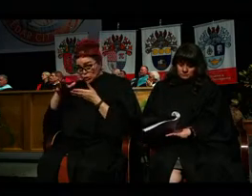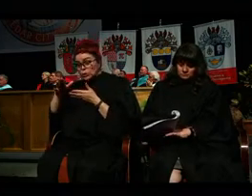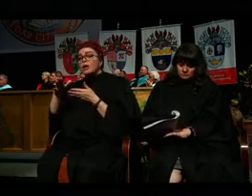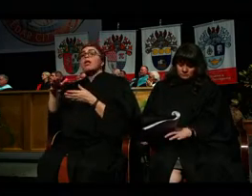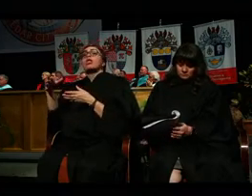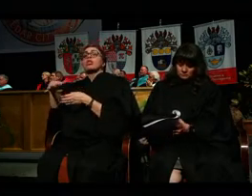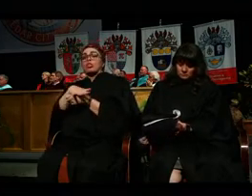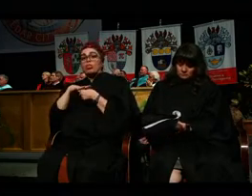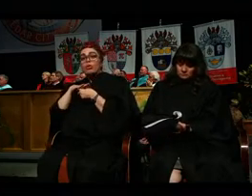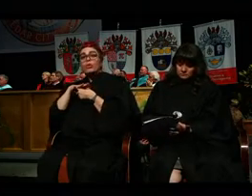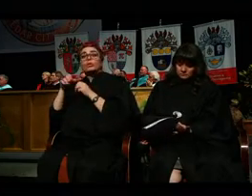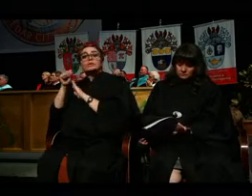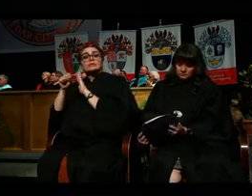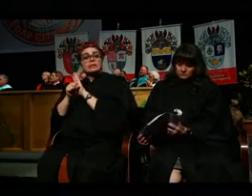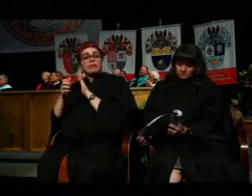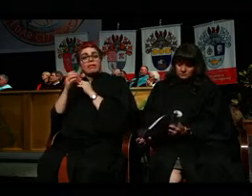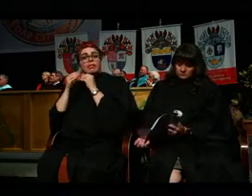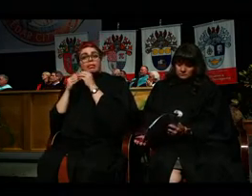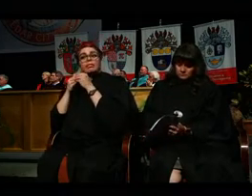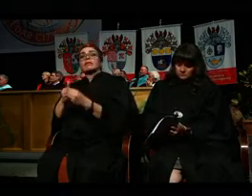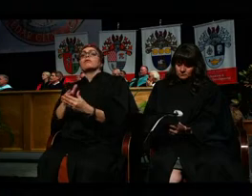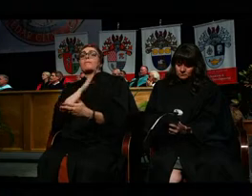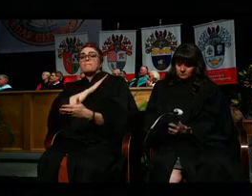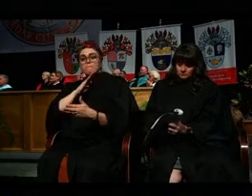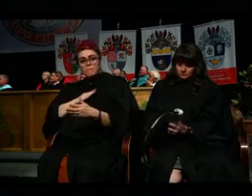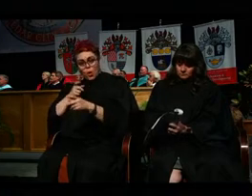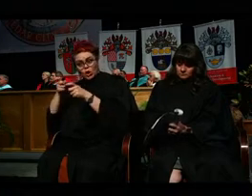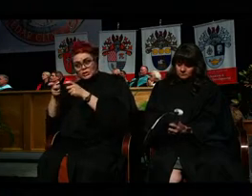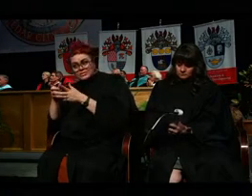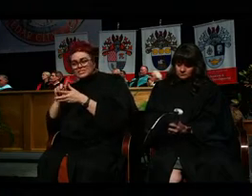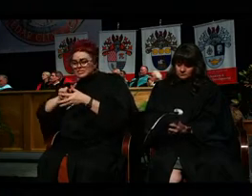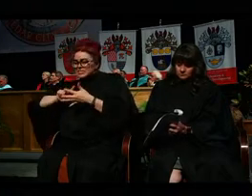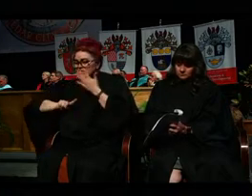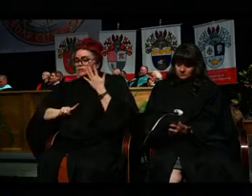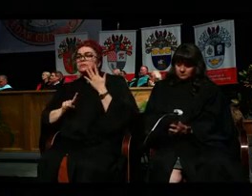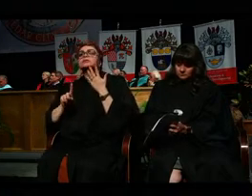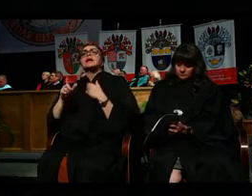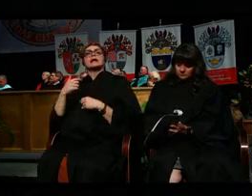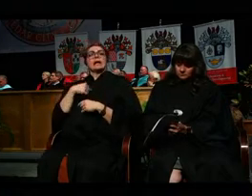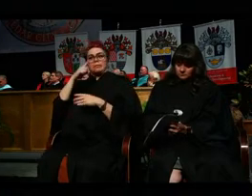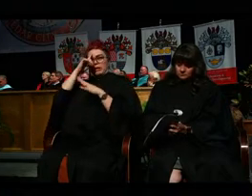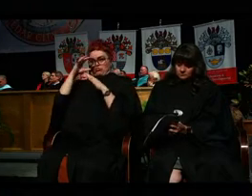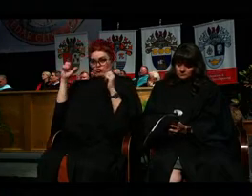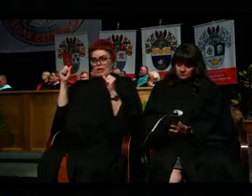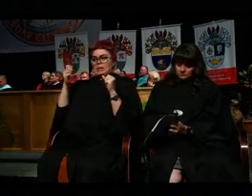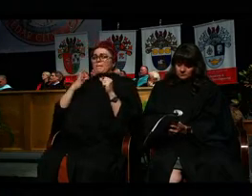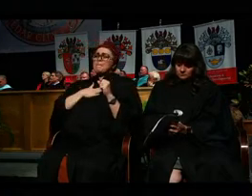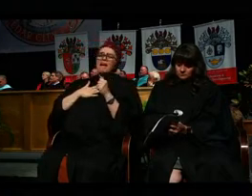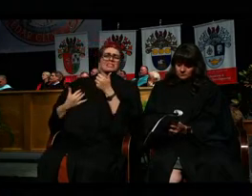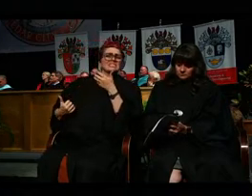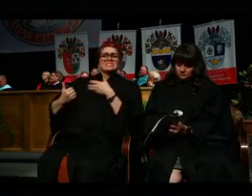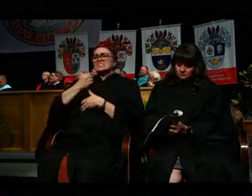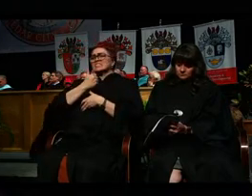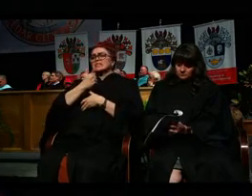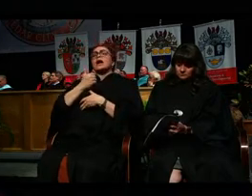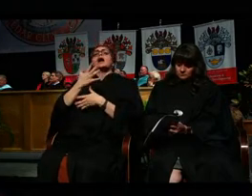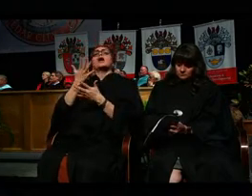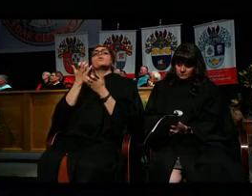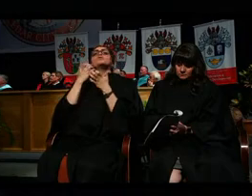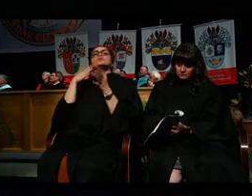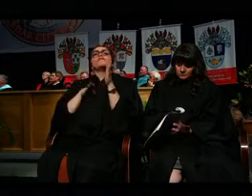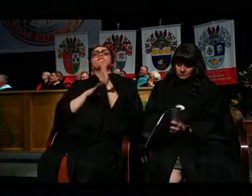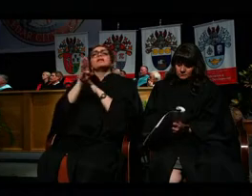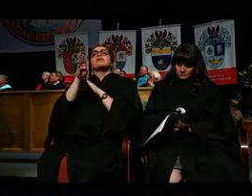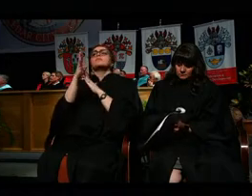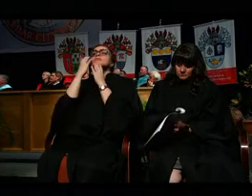and governing boards. As president, among my highest priorities is to help cultivate a culture of caring among